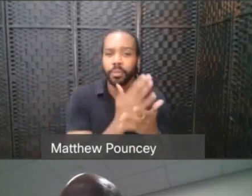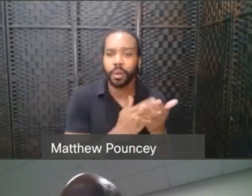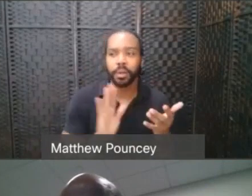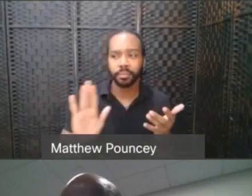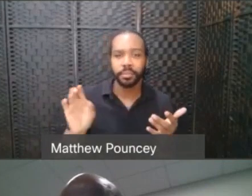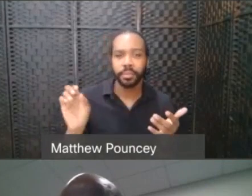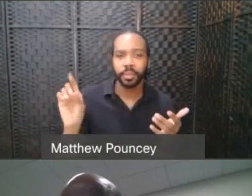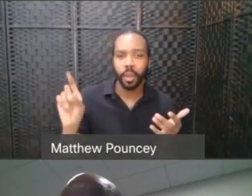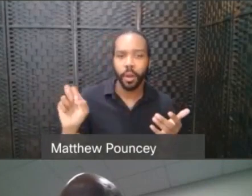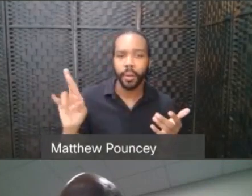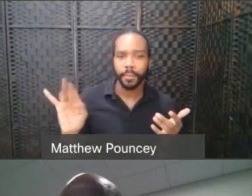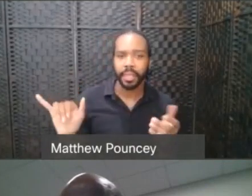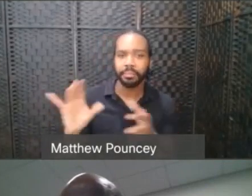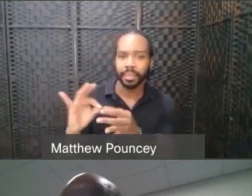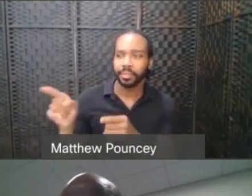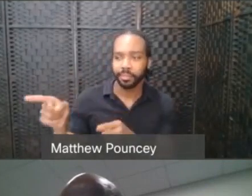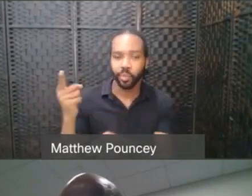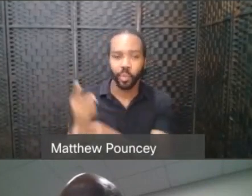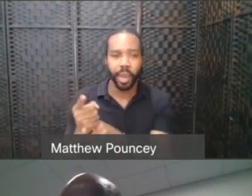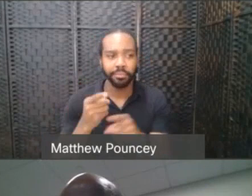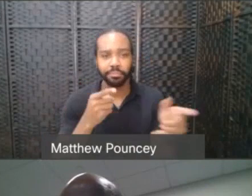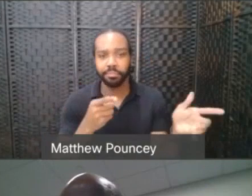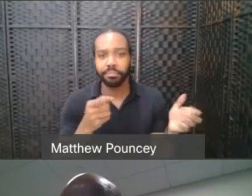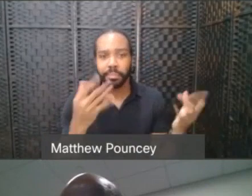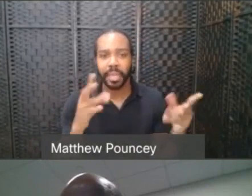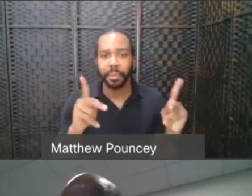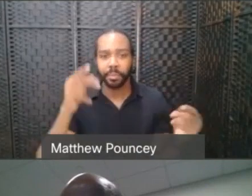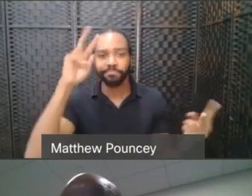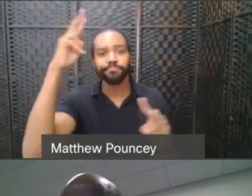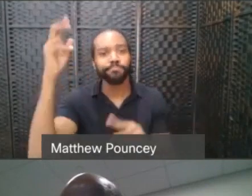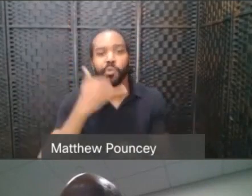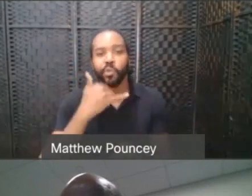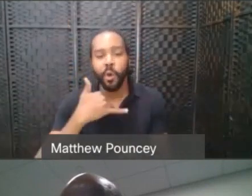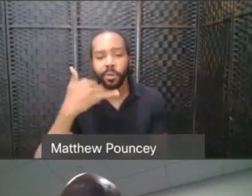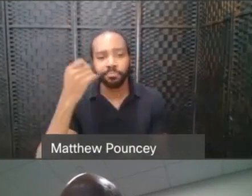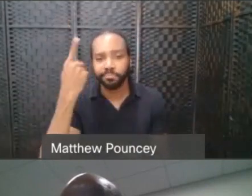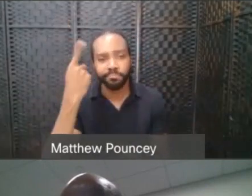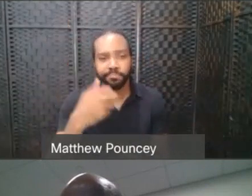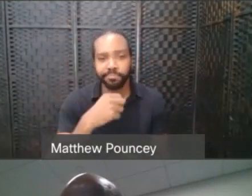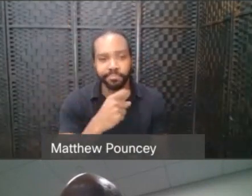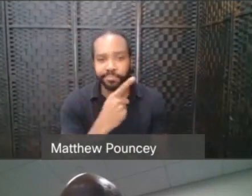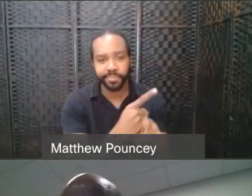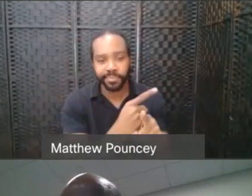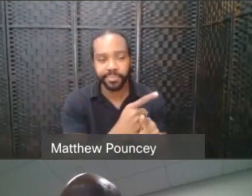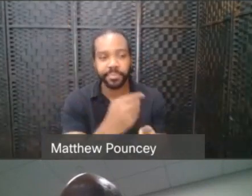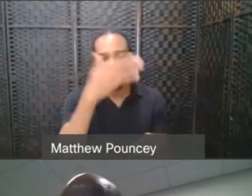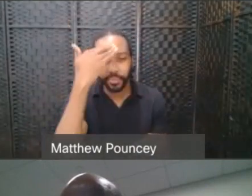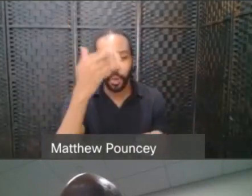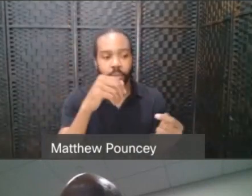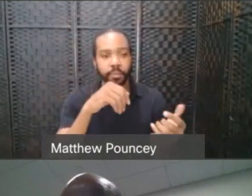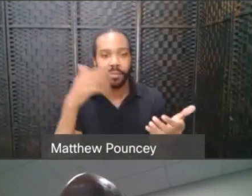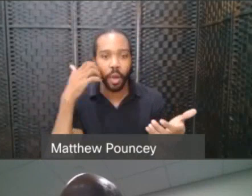is, disinformation or misinformation from mainstream media, social media, and,